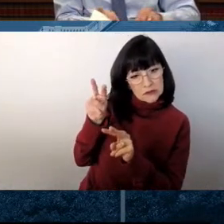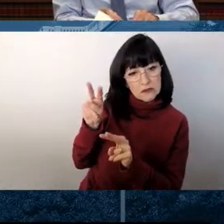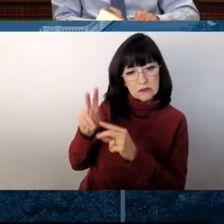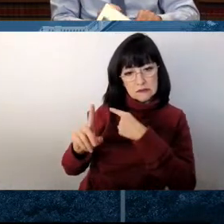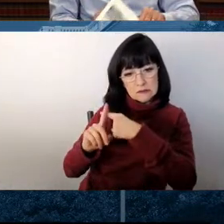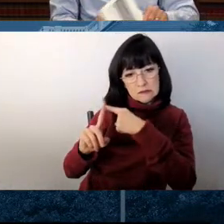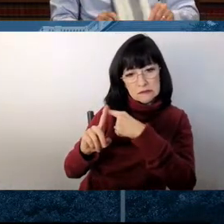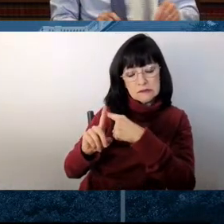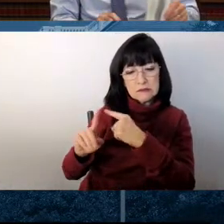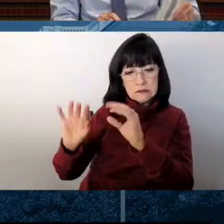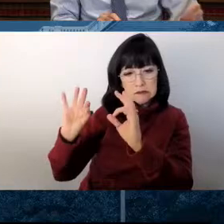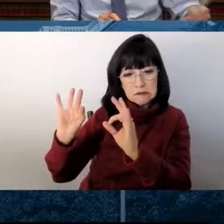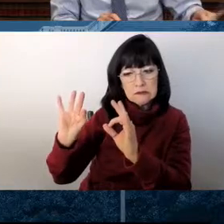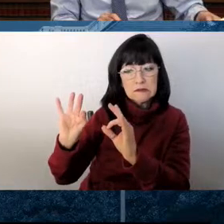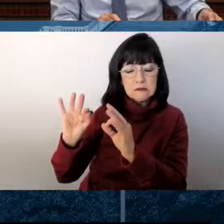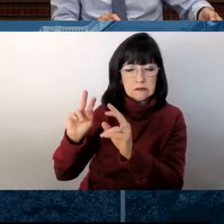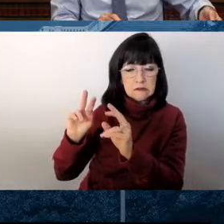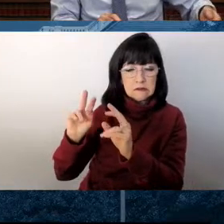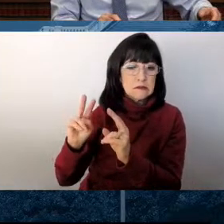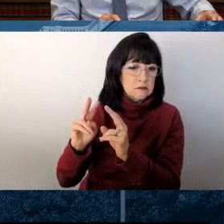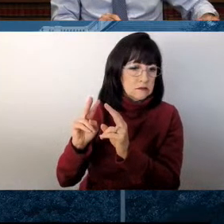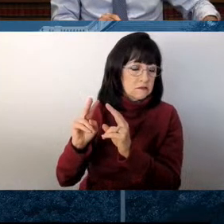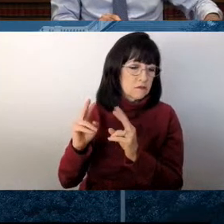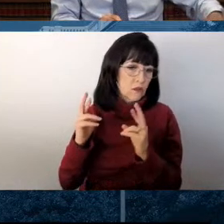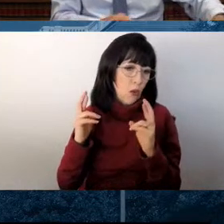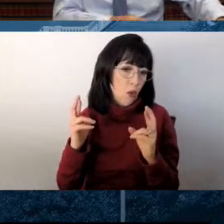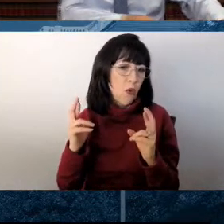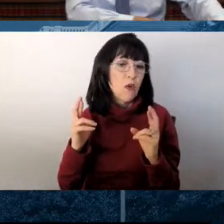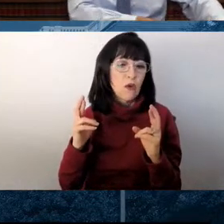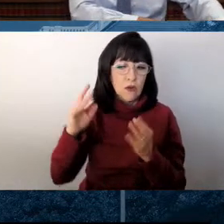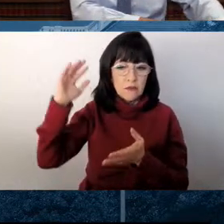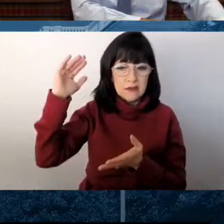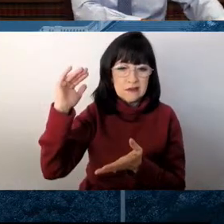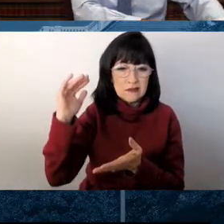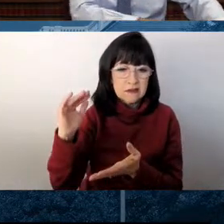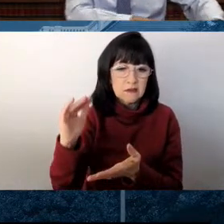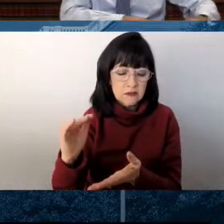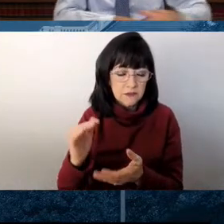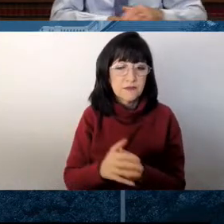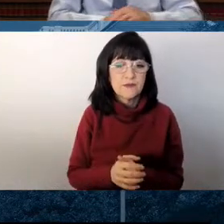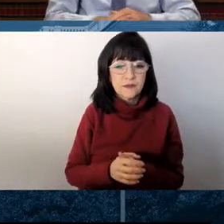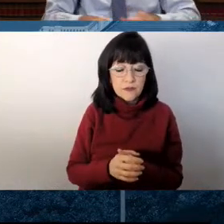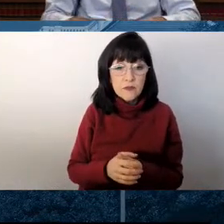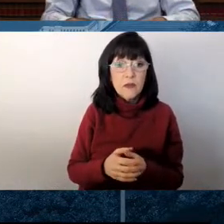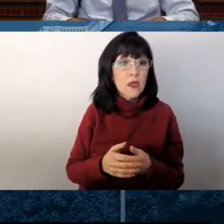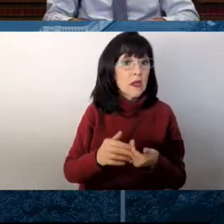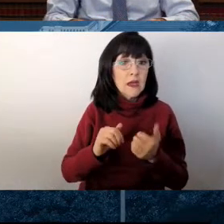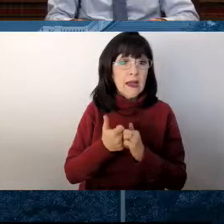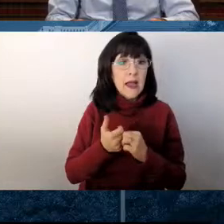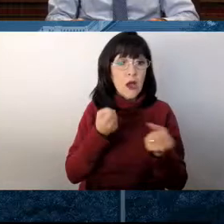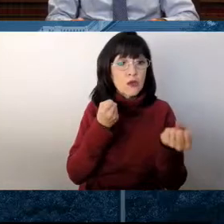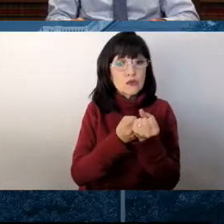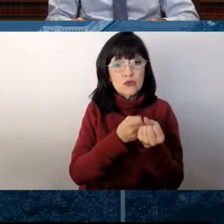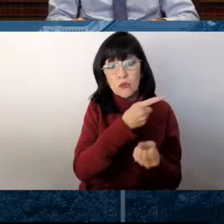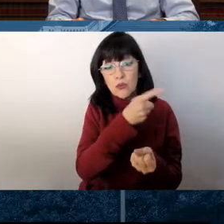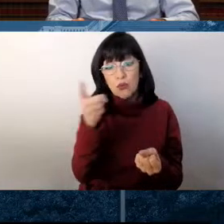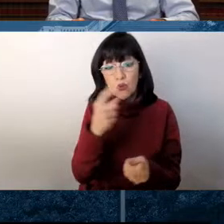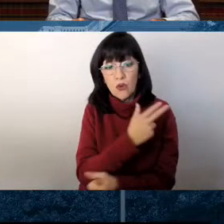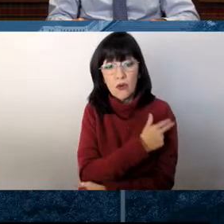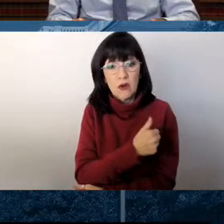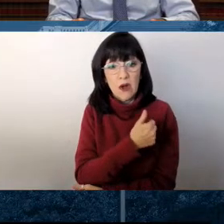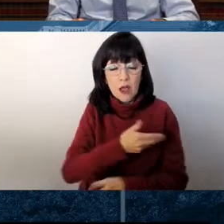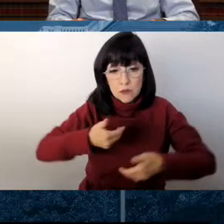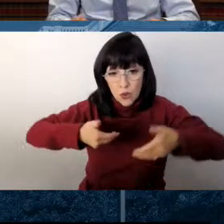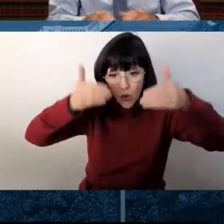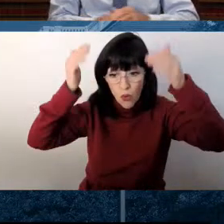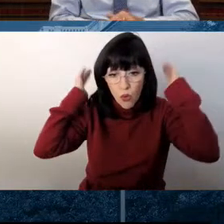happens over the next several days. We do have efforts to help the hospitals decompress. Talk about that in a minute.